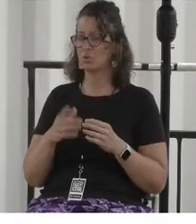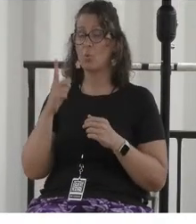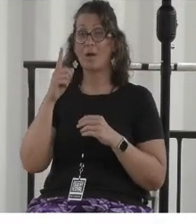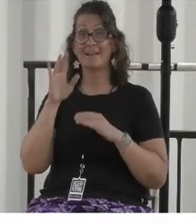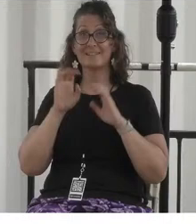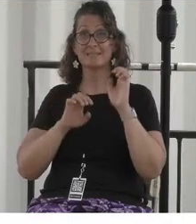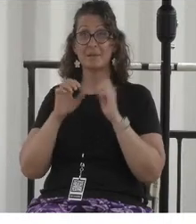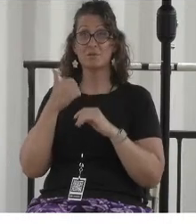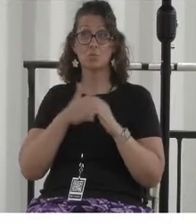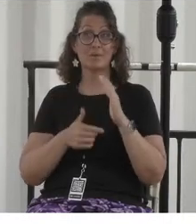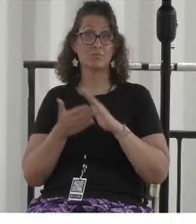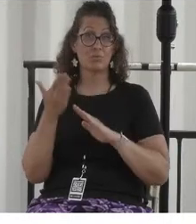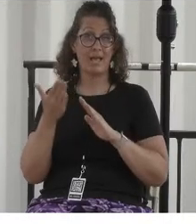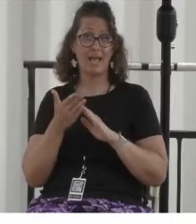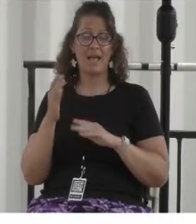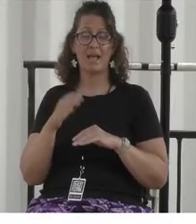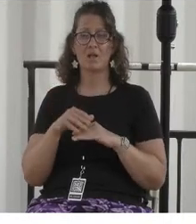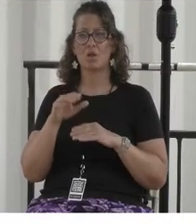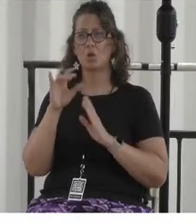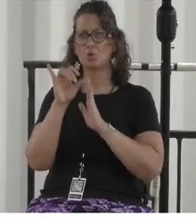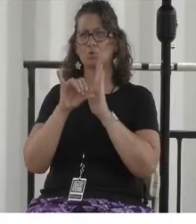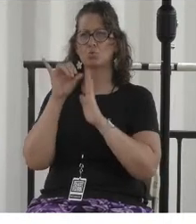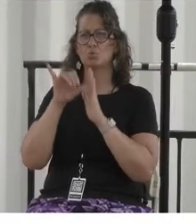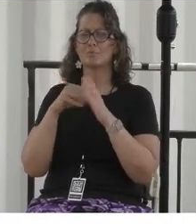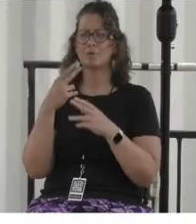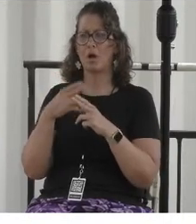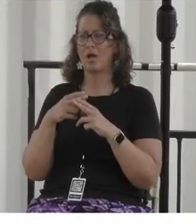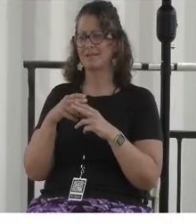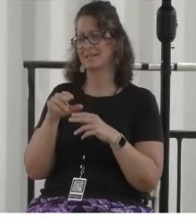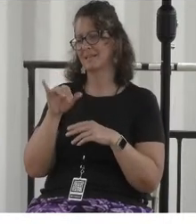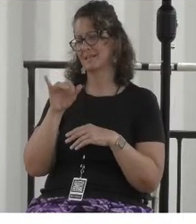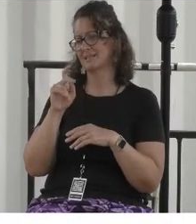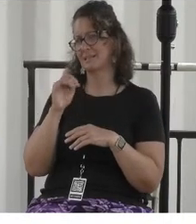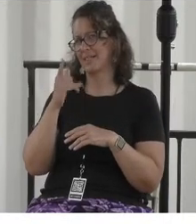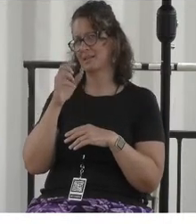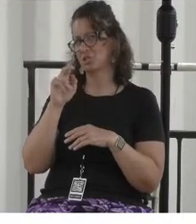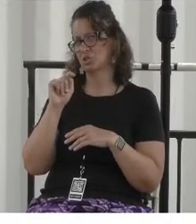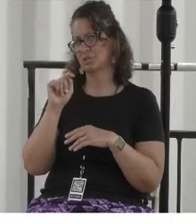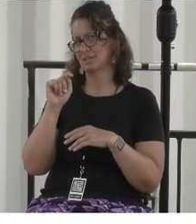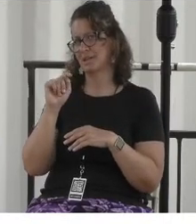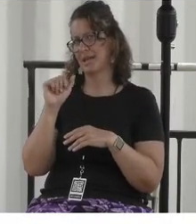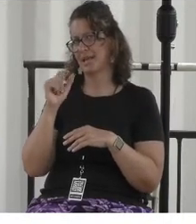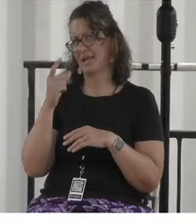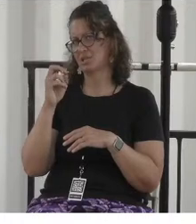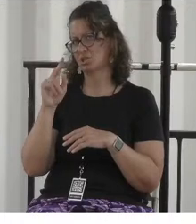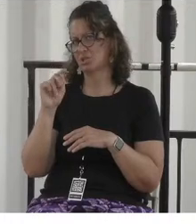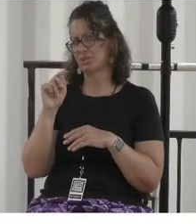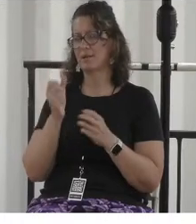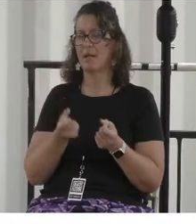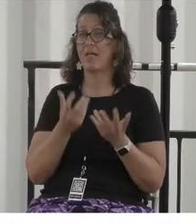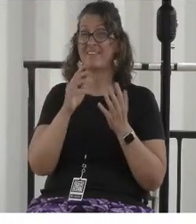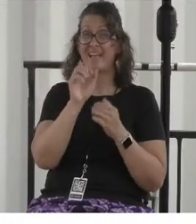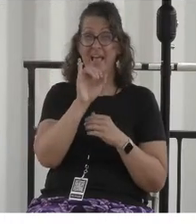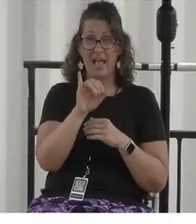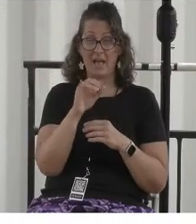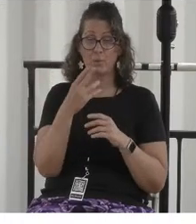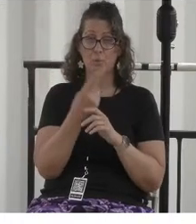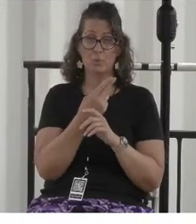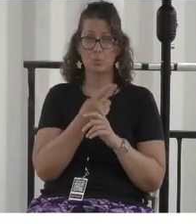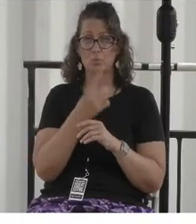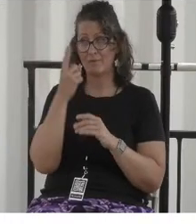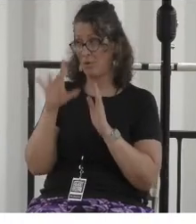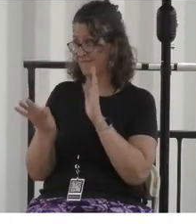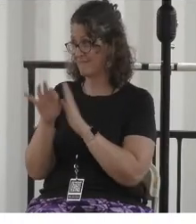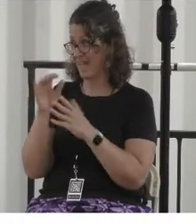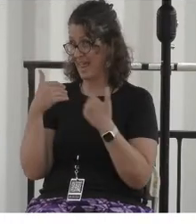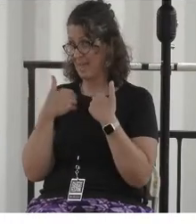this YouTube, what we call intelligent agent. And we took multiple forms of artificial intelligence, computer vision to find animals in YouTube